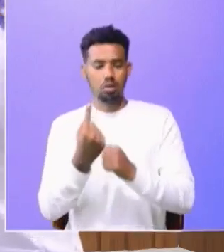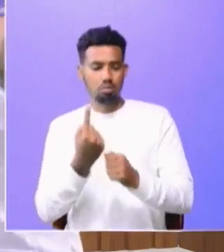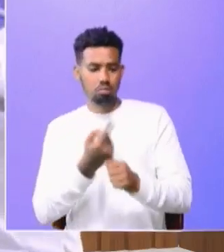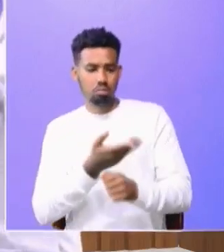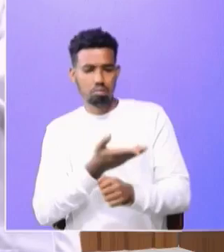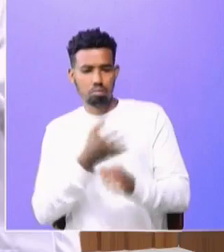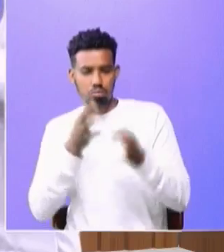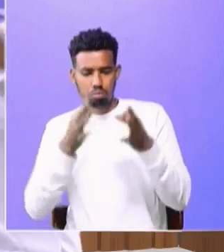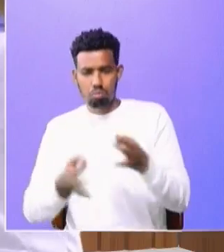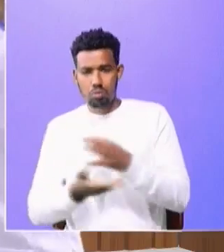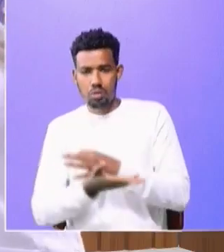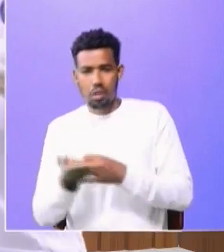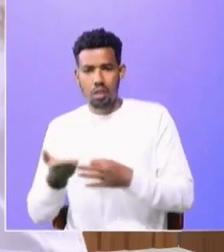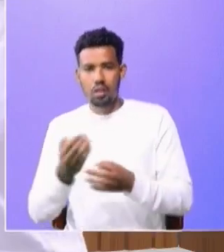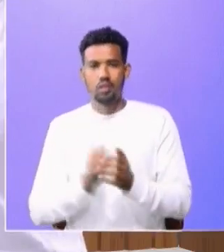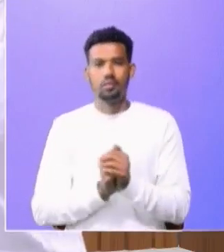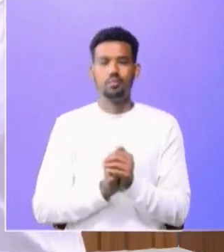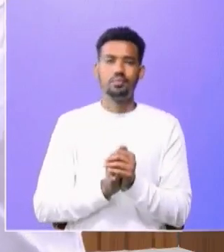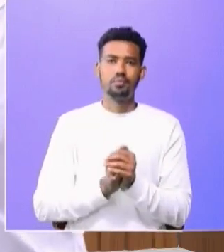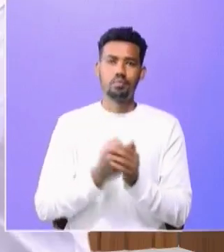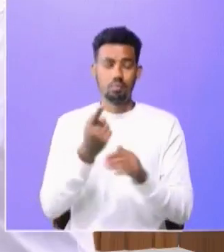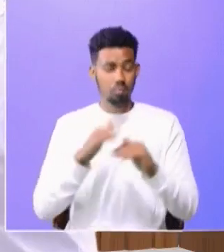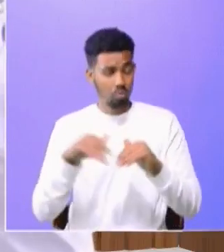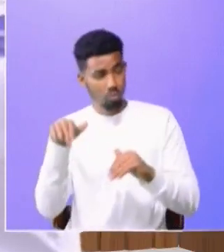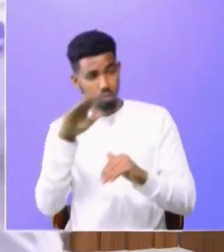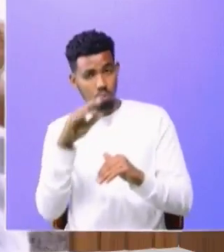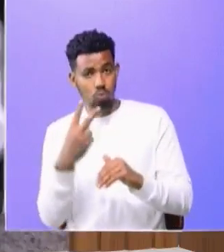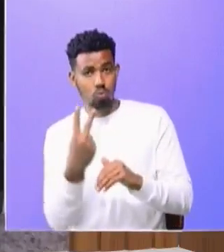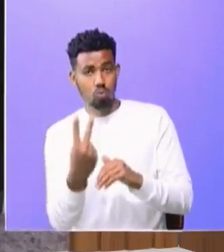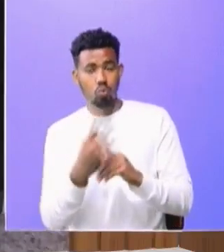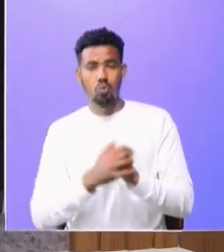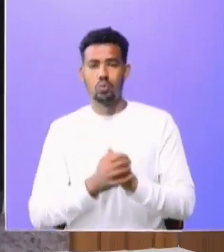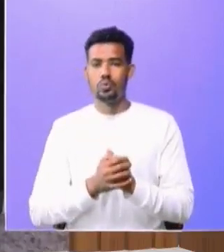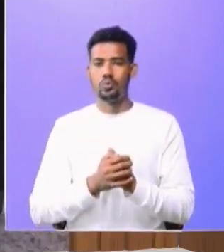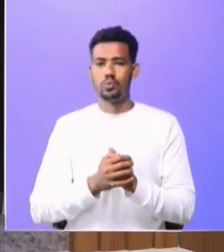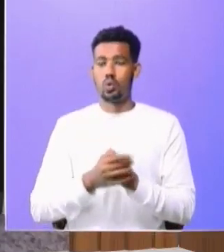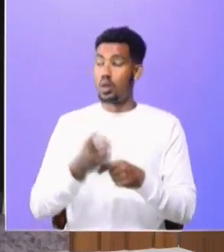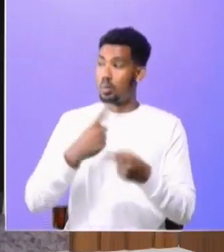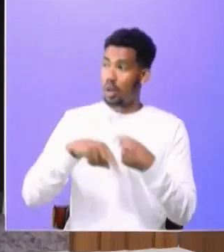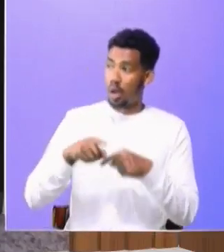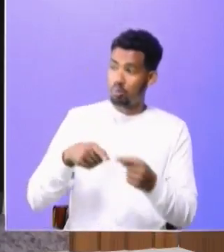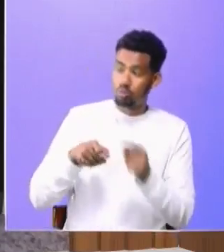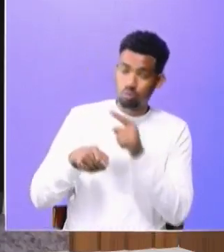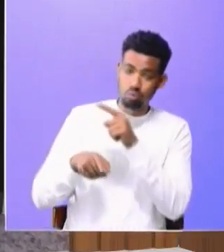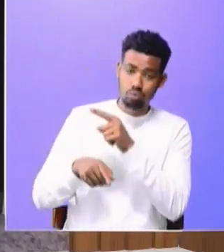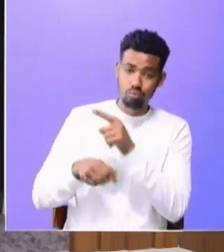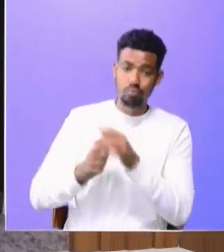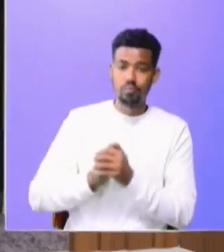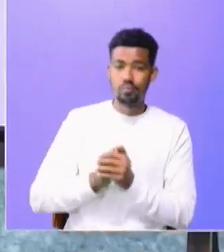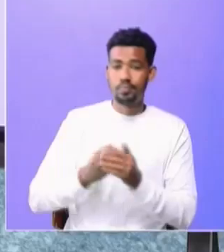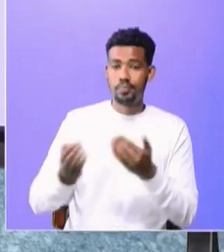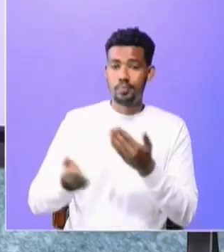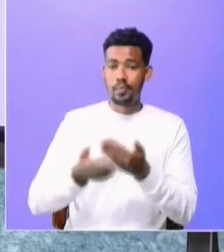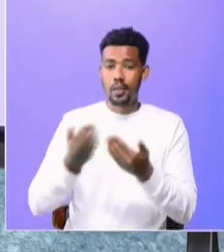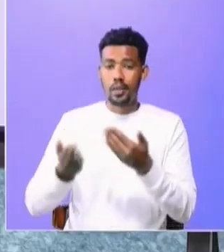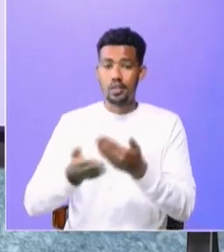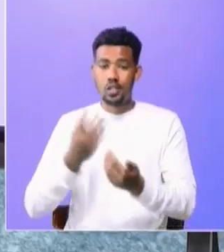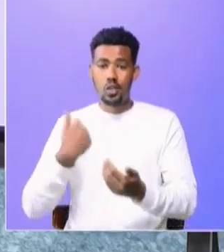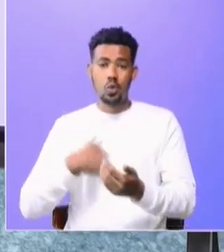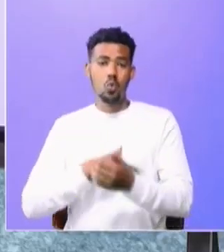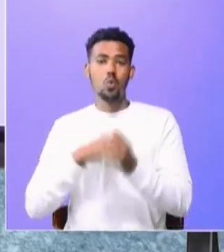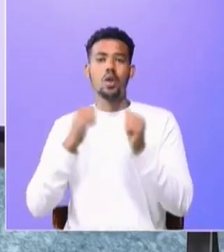thing, many things, more than two. So when we come to here, easily we can